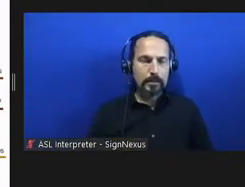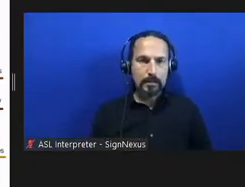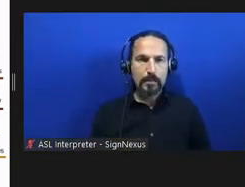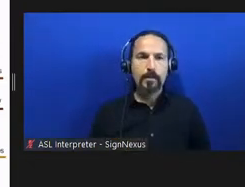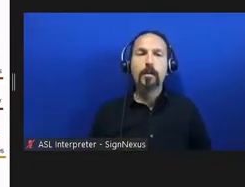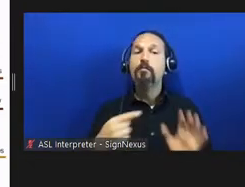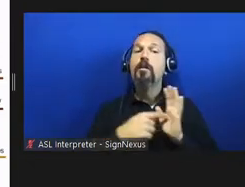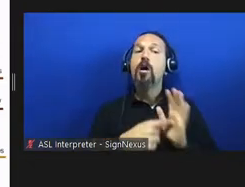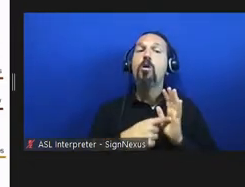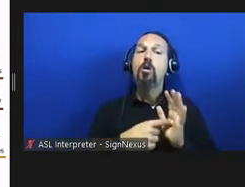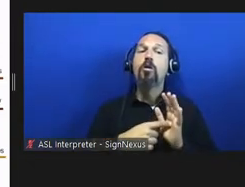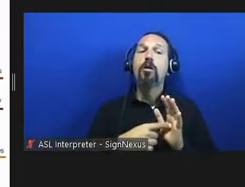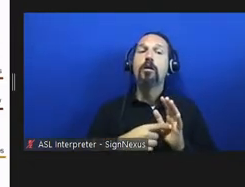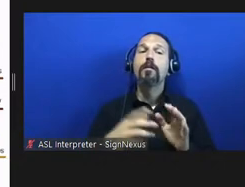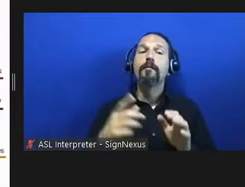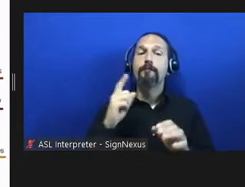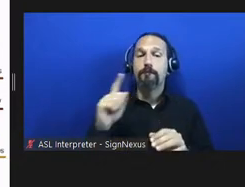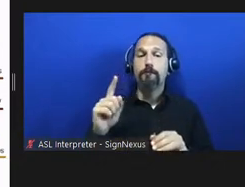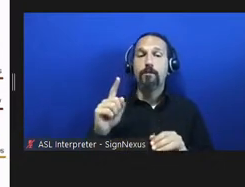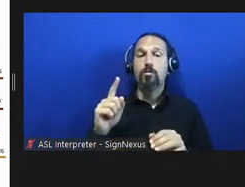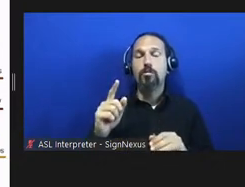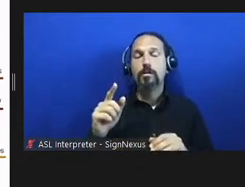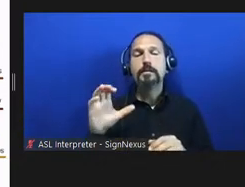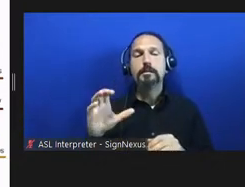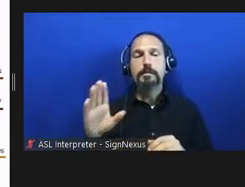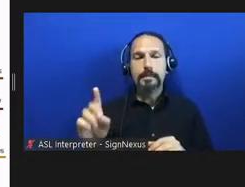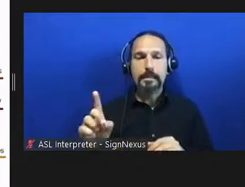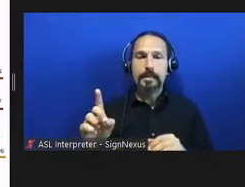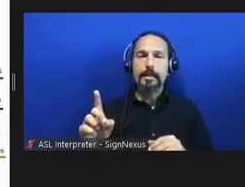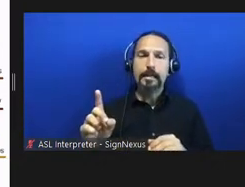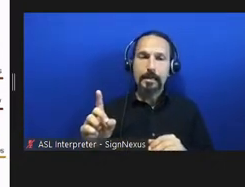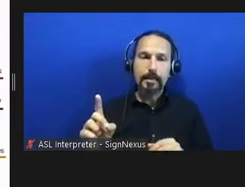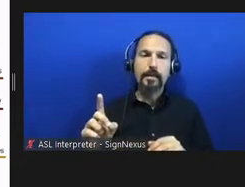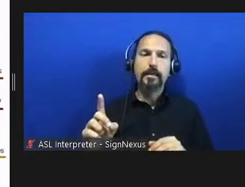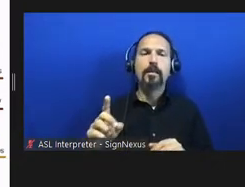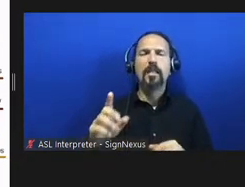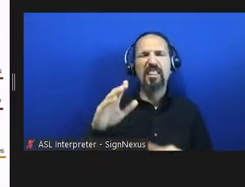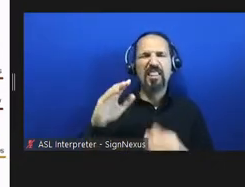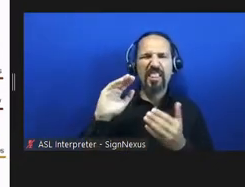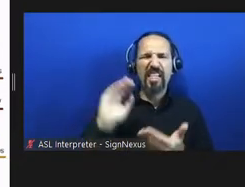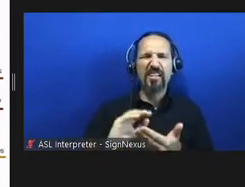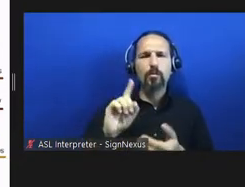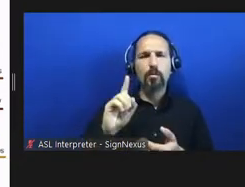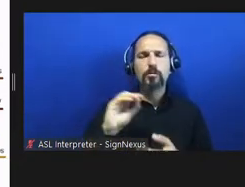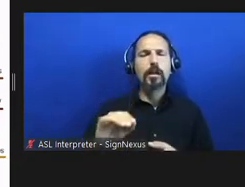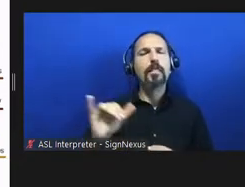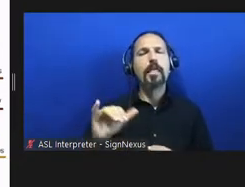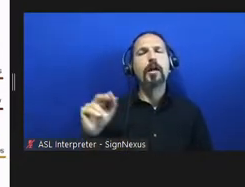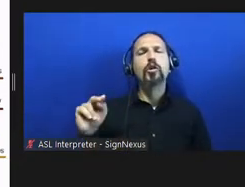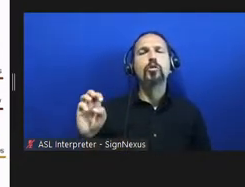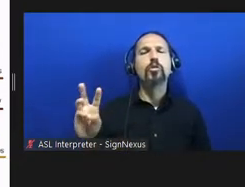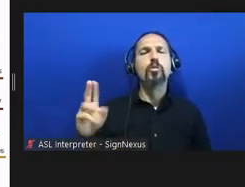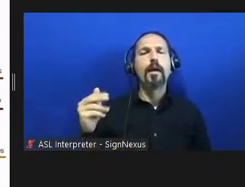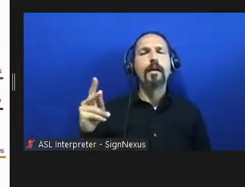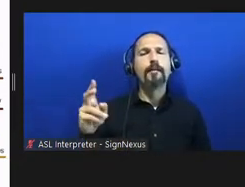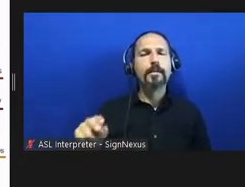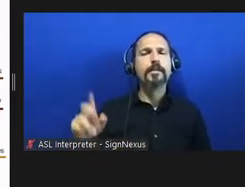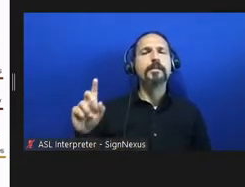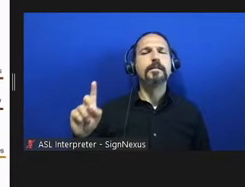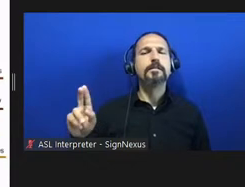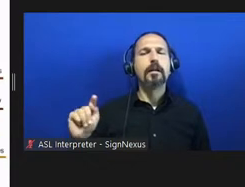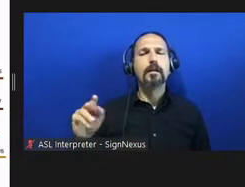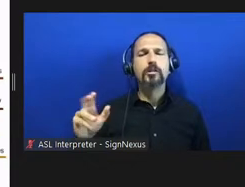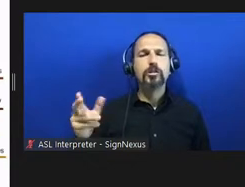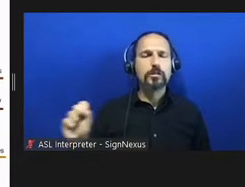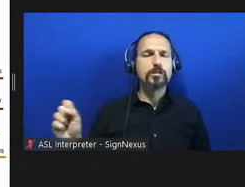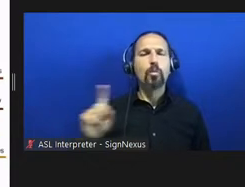for example of all the commuters to the Manhattan Central business district fewer than one percent come from counties like New Haven and Duchess about one